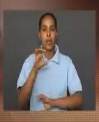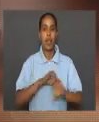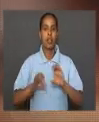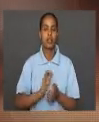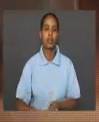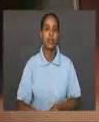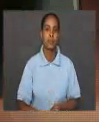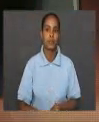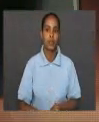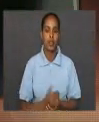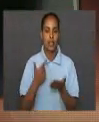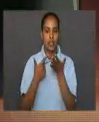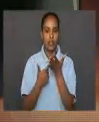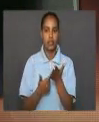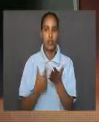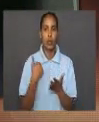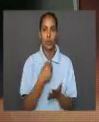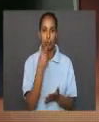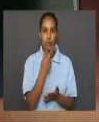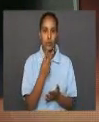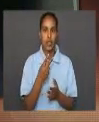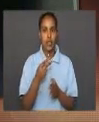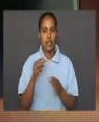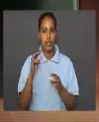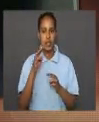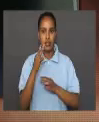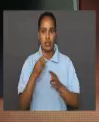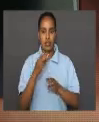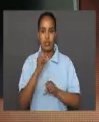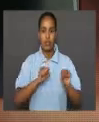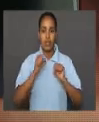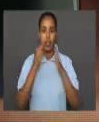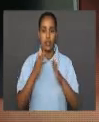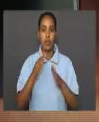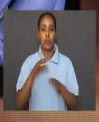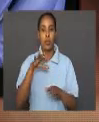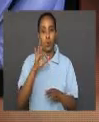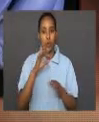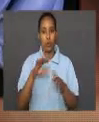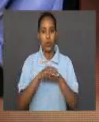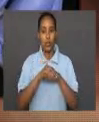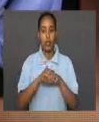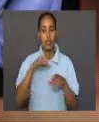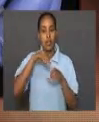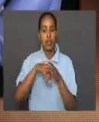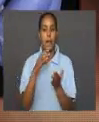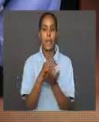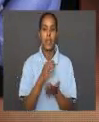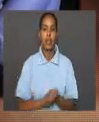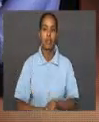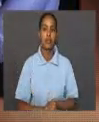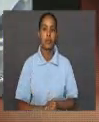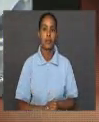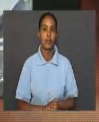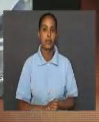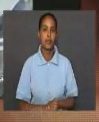chemicals. Here, we see a scientist producing nylon in a beaker.